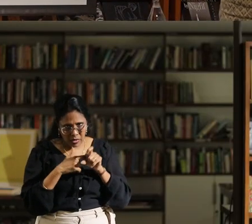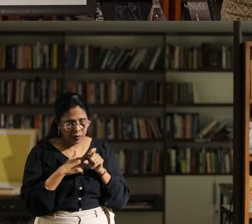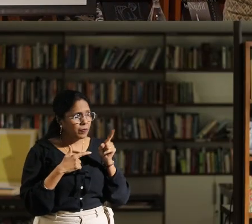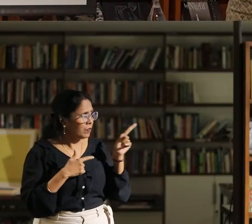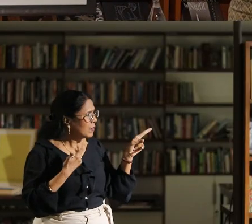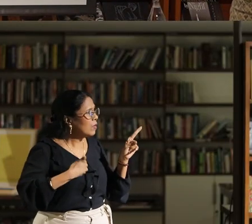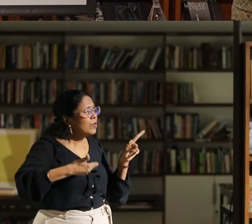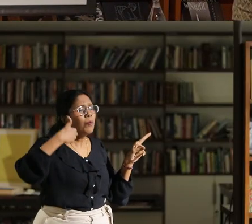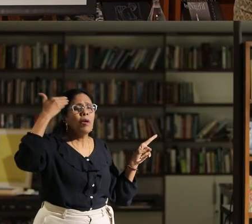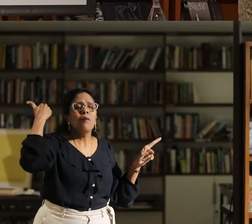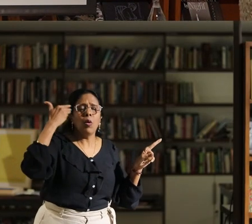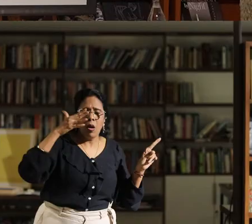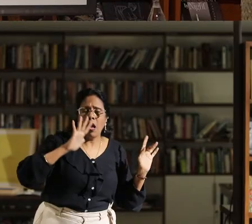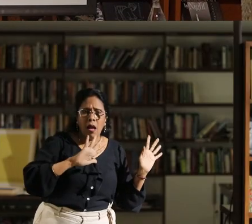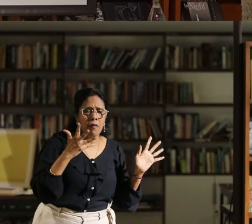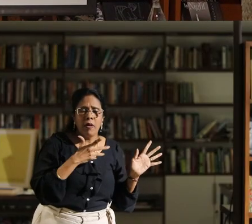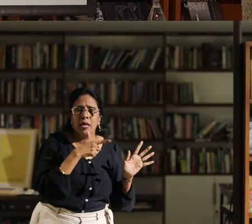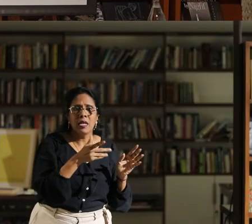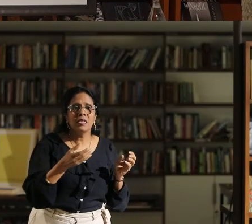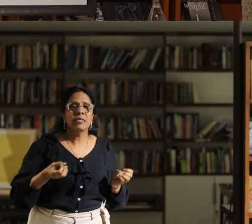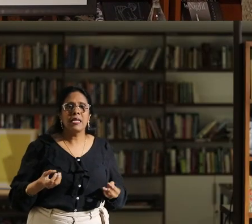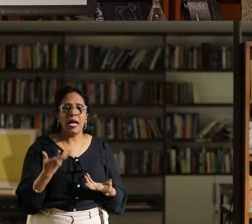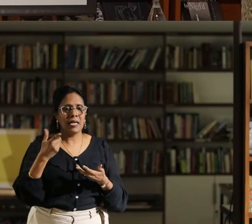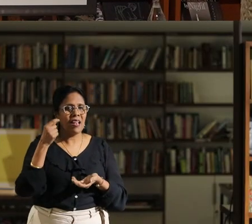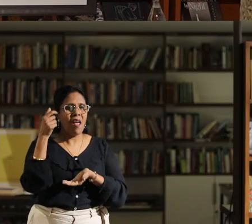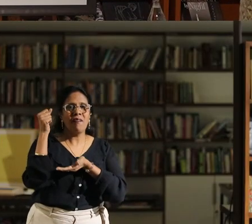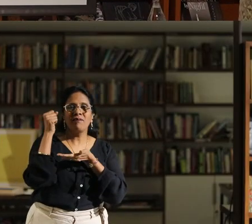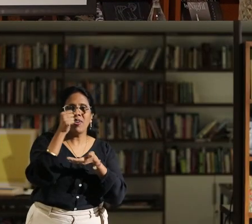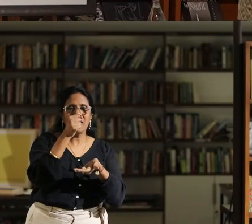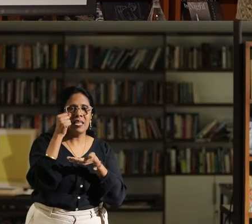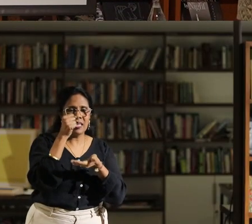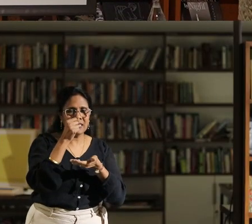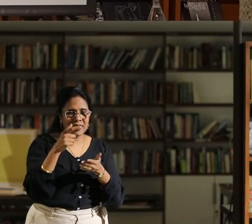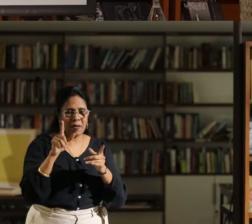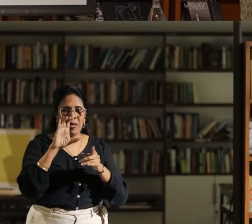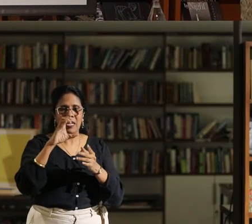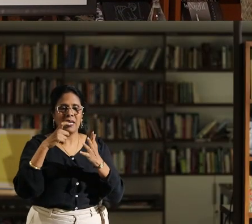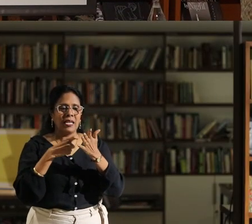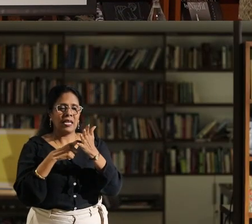out as a crowdsourced